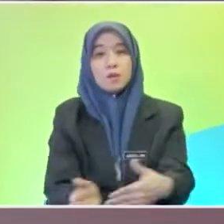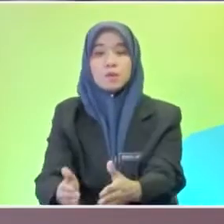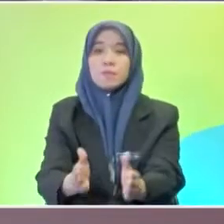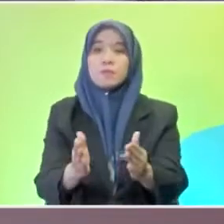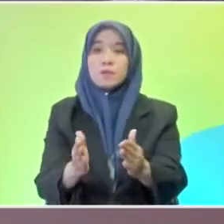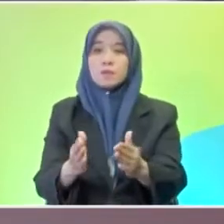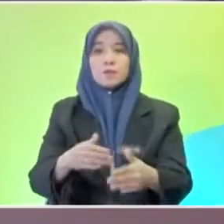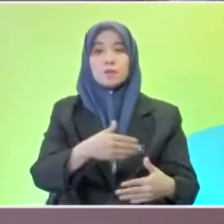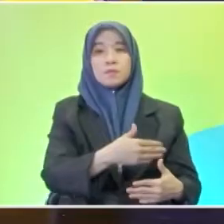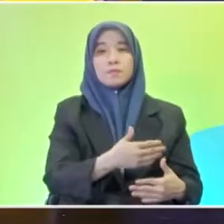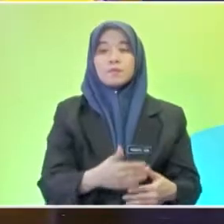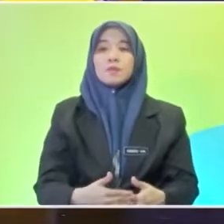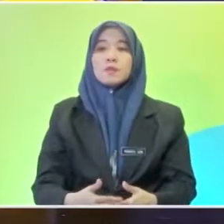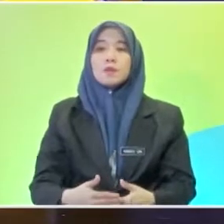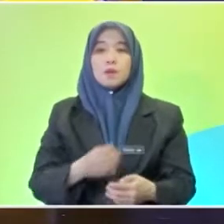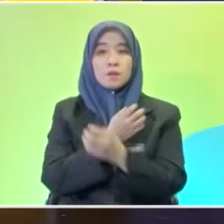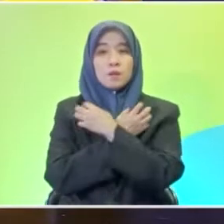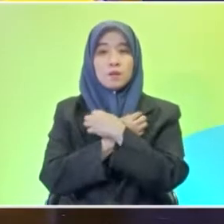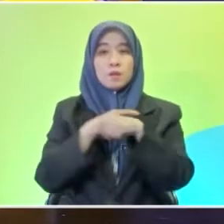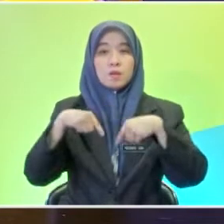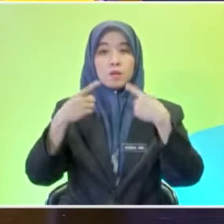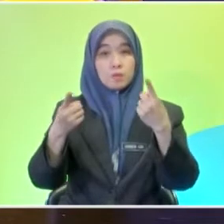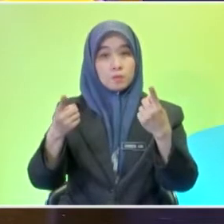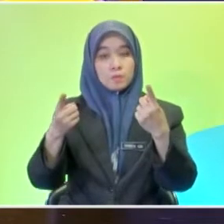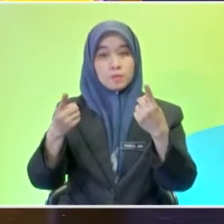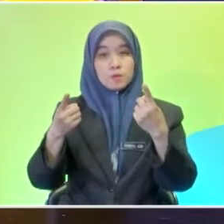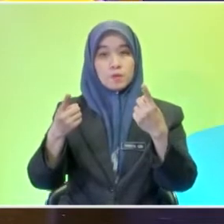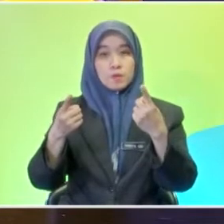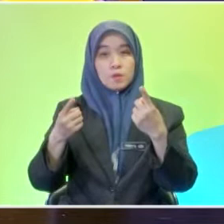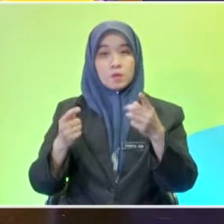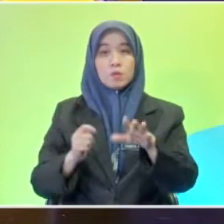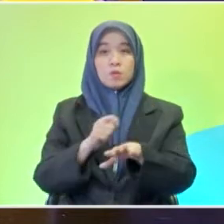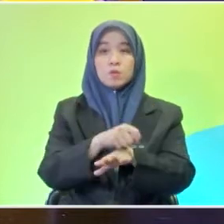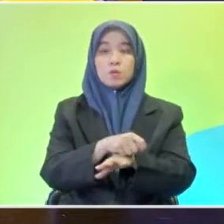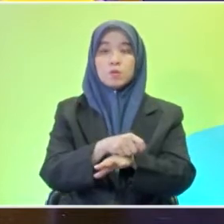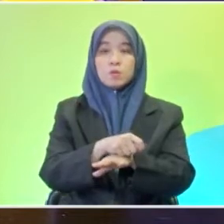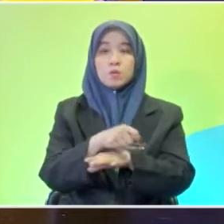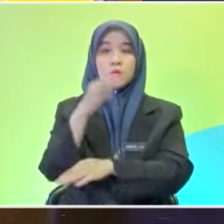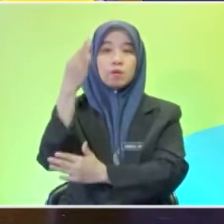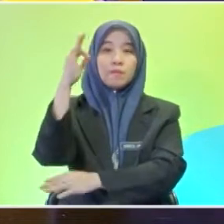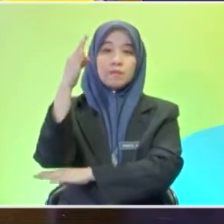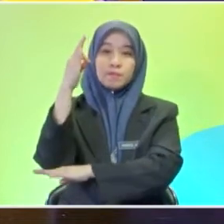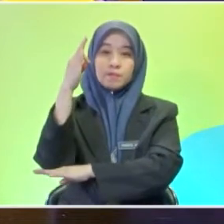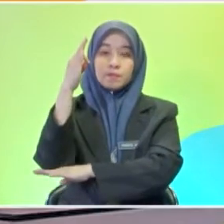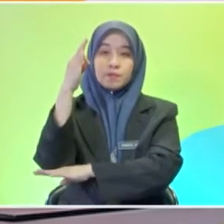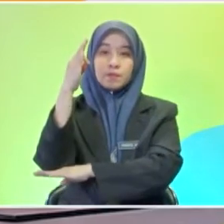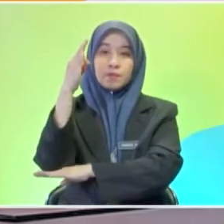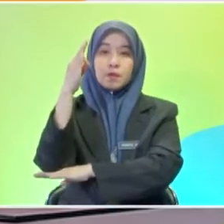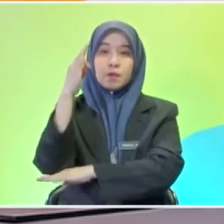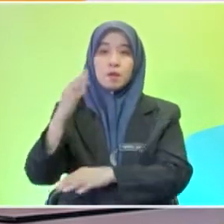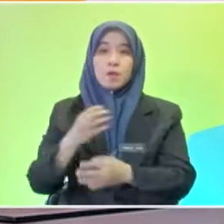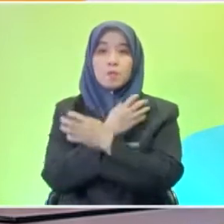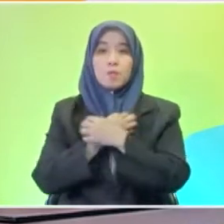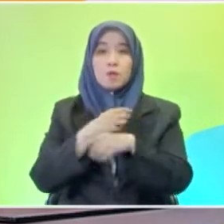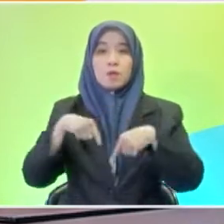Okay, next. Okay. The bear went through the forest. The bear